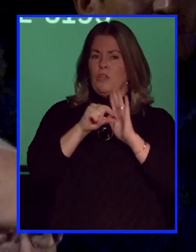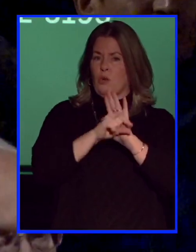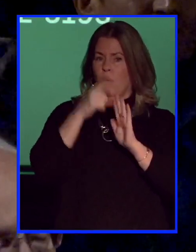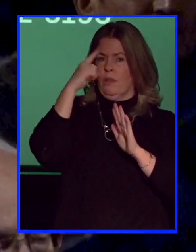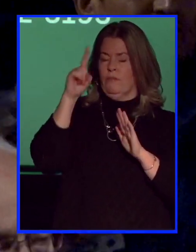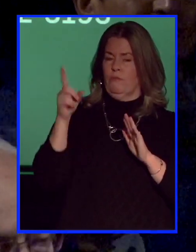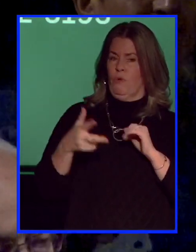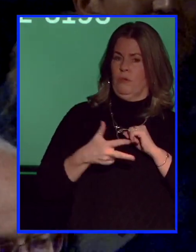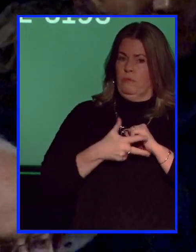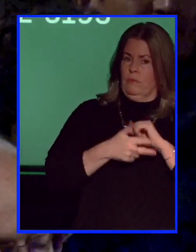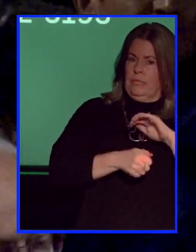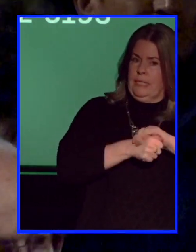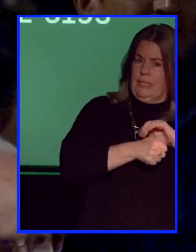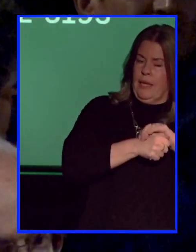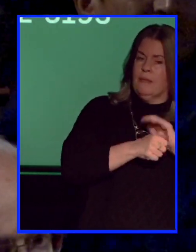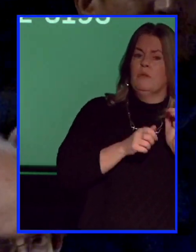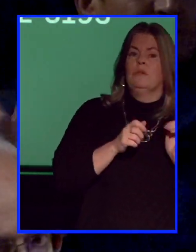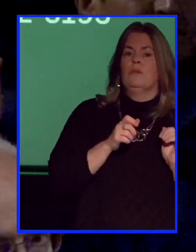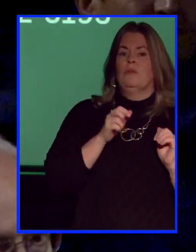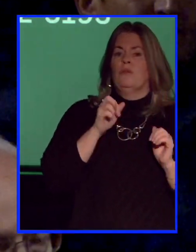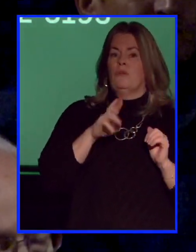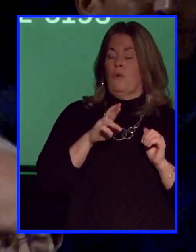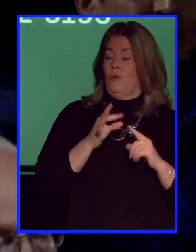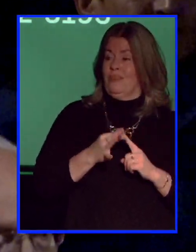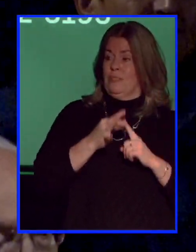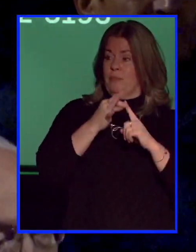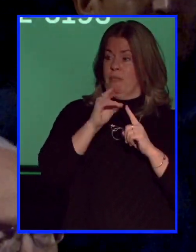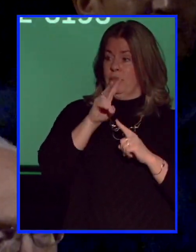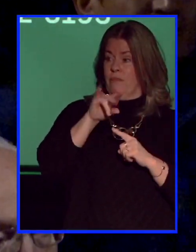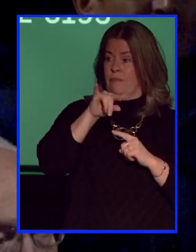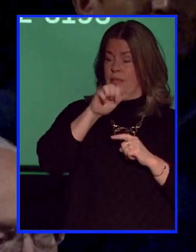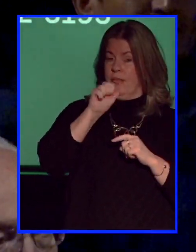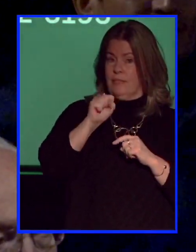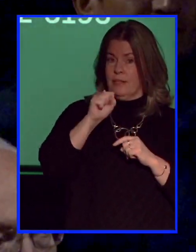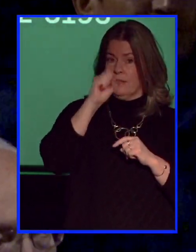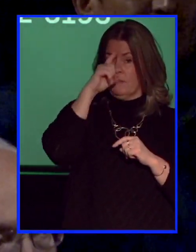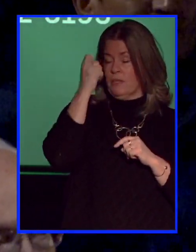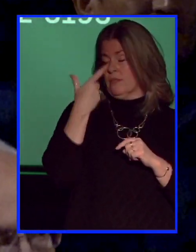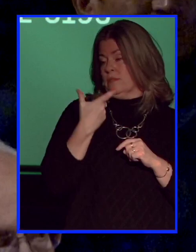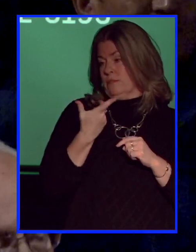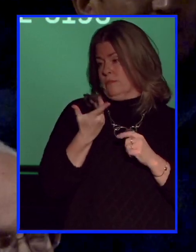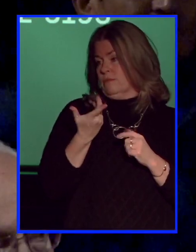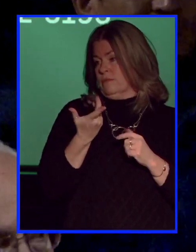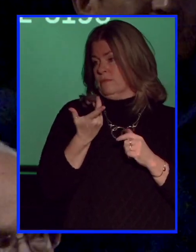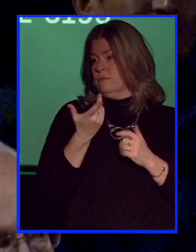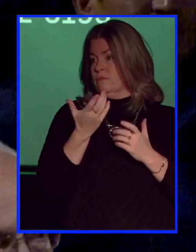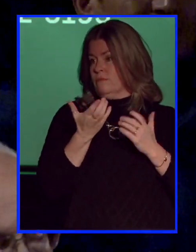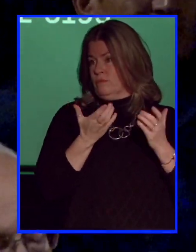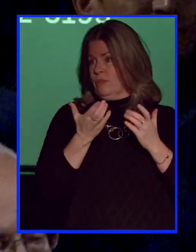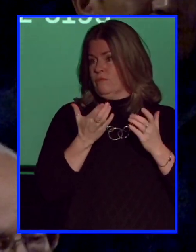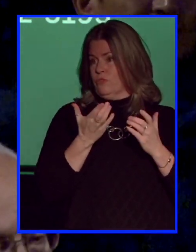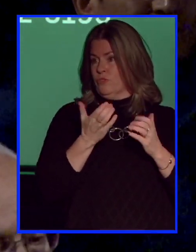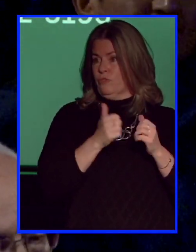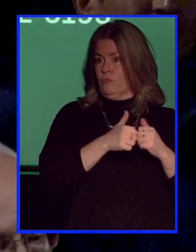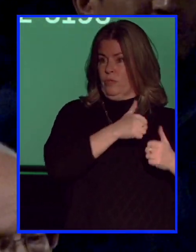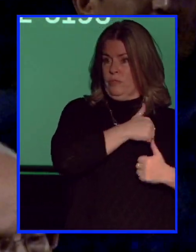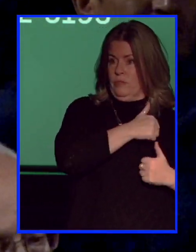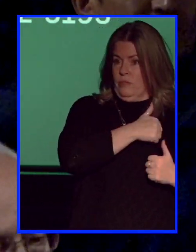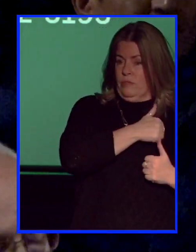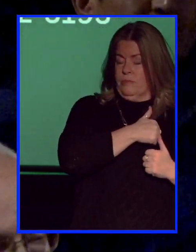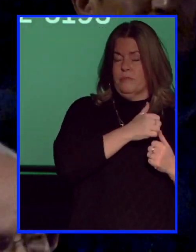asylum or the special immigrant visas because of their long service with the U.S. military or the diplomatic